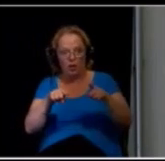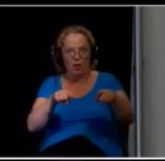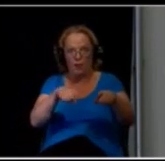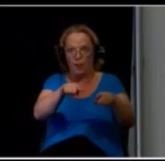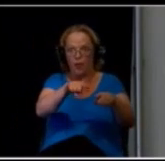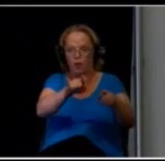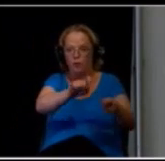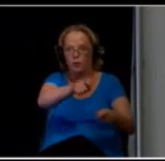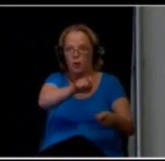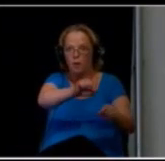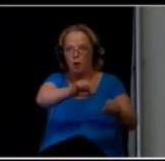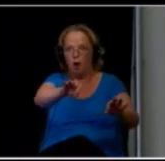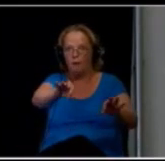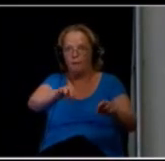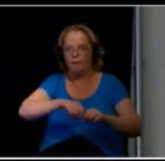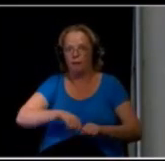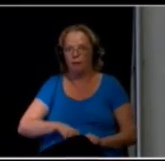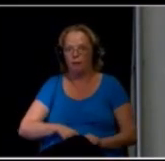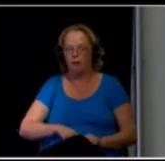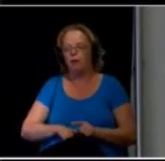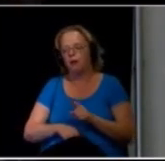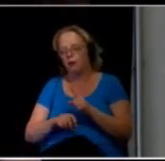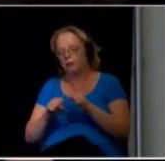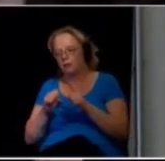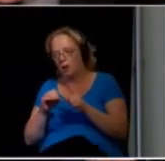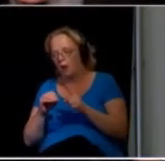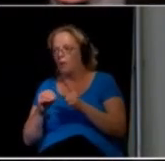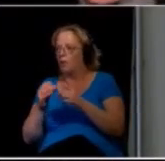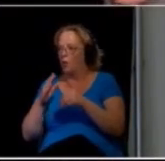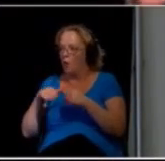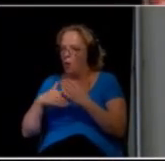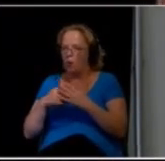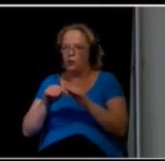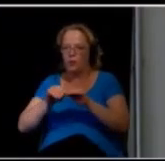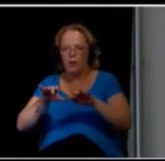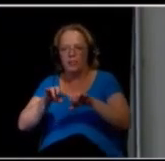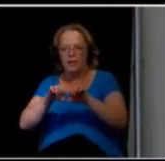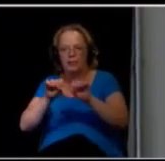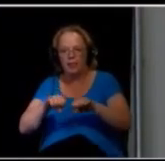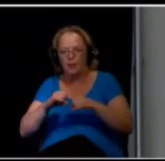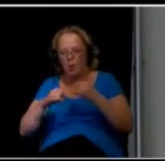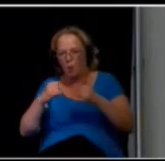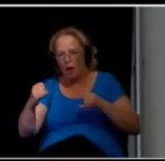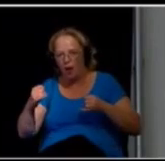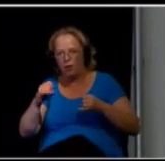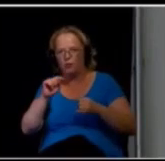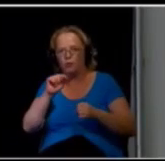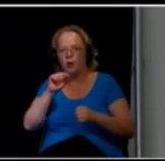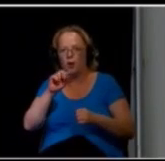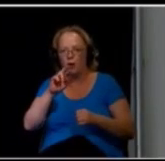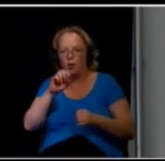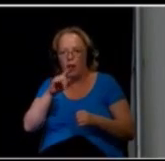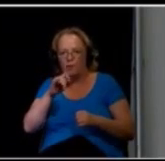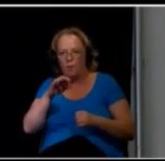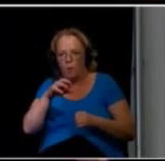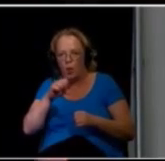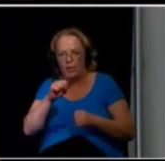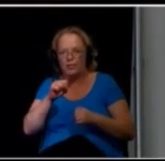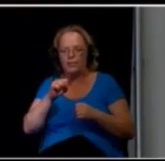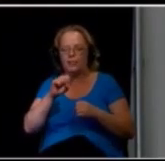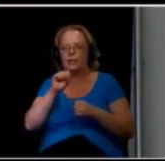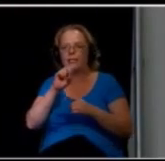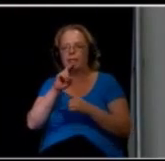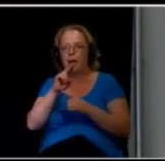sort of well appreciated. Yeah, and the whole distribution system, all the wires, all the transformers, all the substations, don't run anywhere near